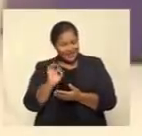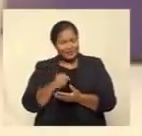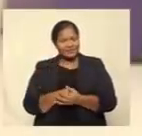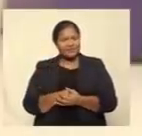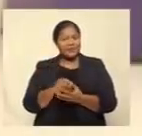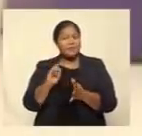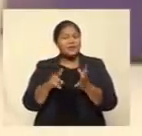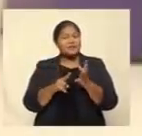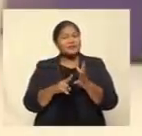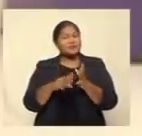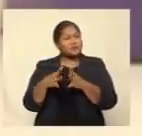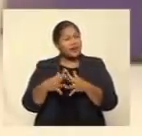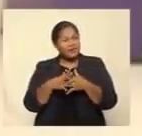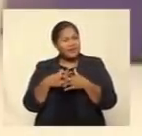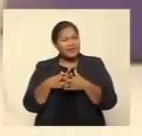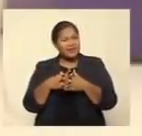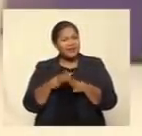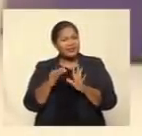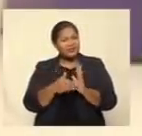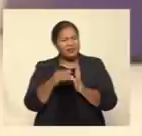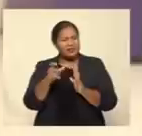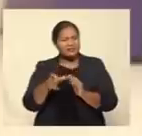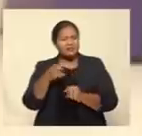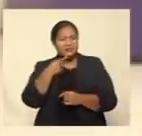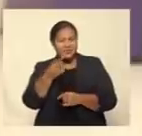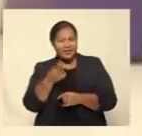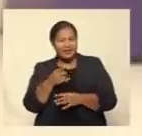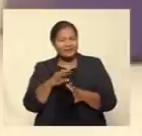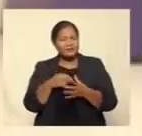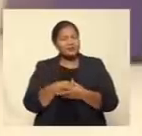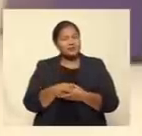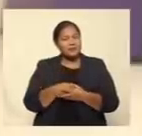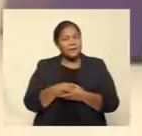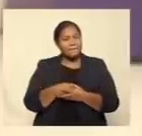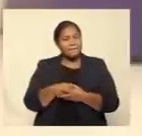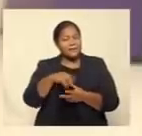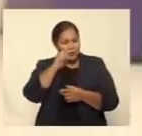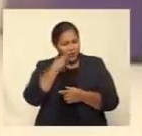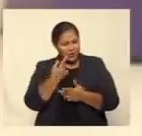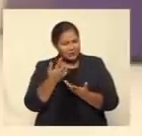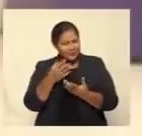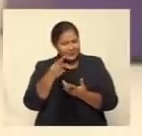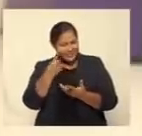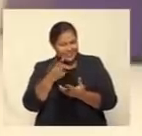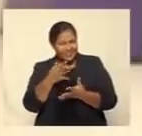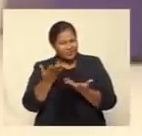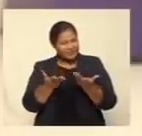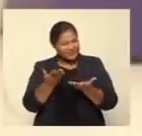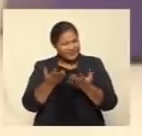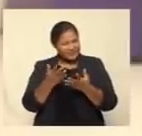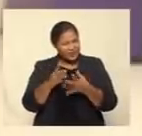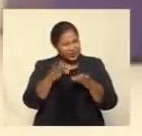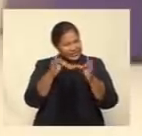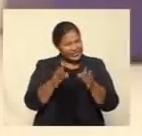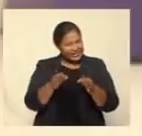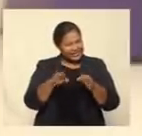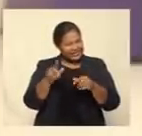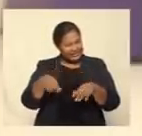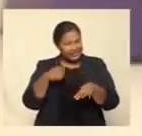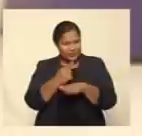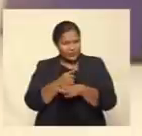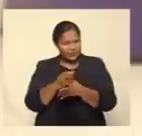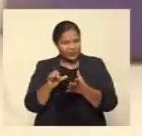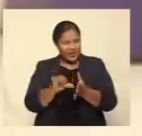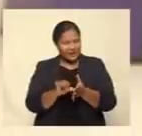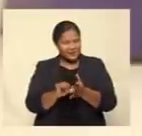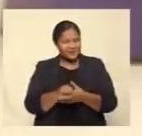Reserve Chair Jerome Powell is due to speak later tonight and will be followed by a raft of Fed officials this week. So